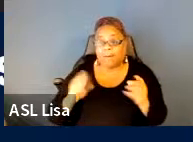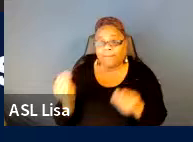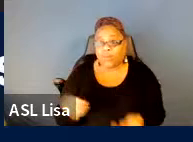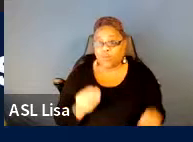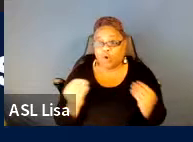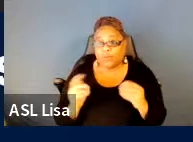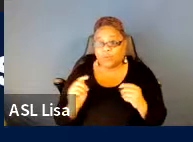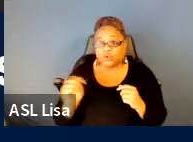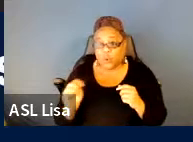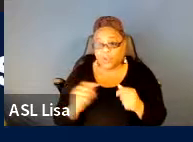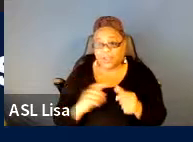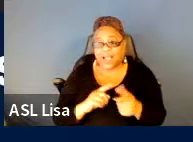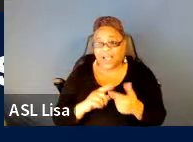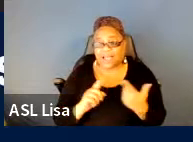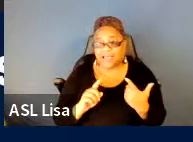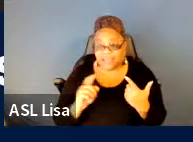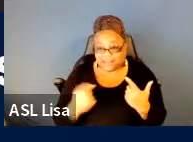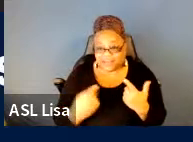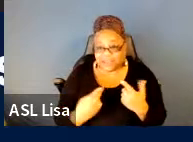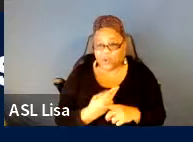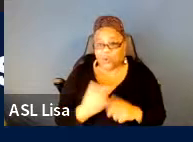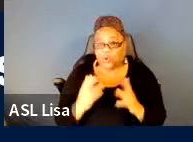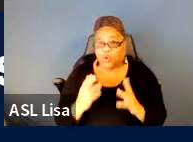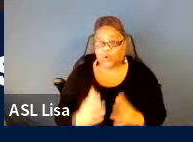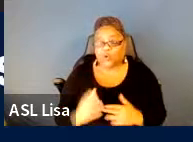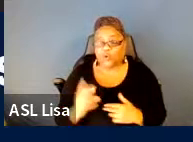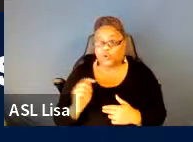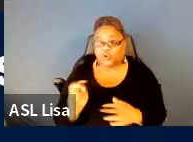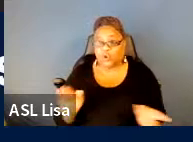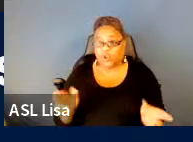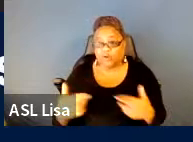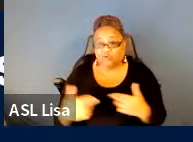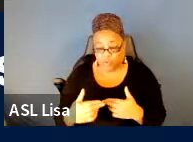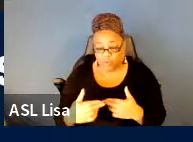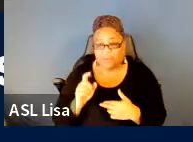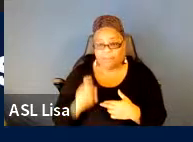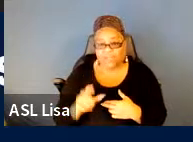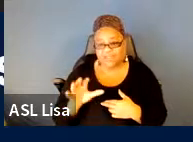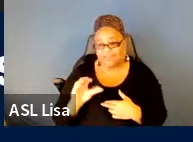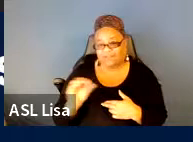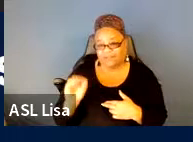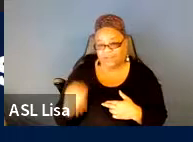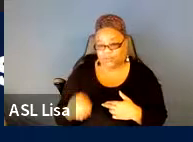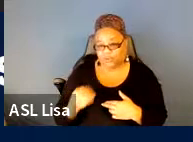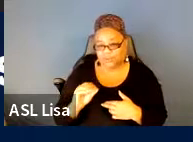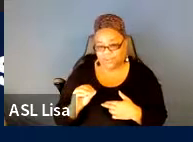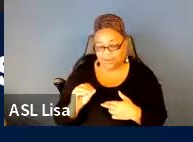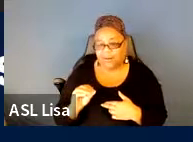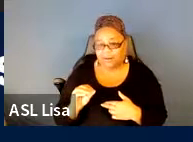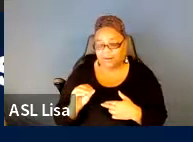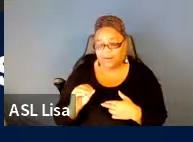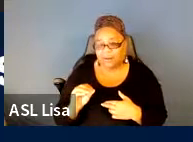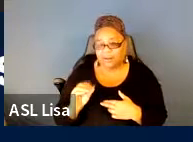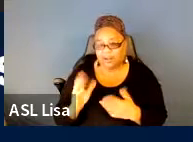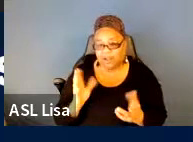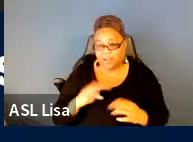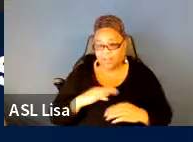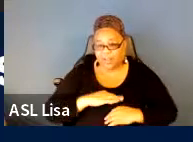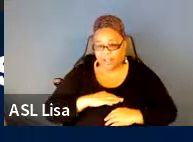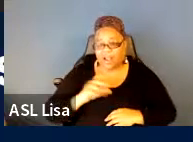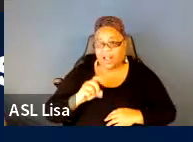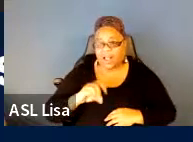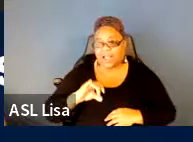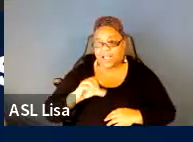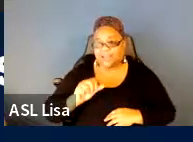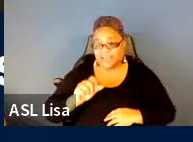single-user toilet rooms of the same type, where at least 50% comply, the ISA must be used to identify those rooms